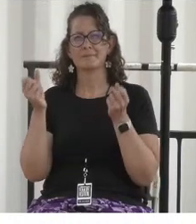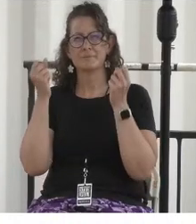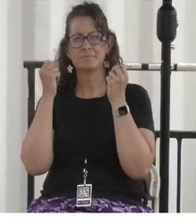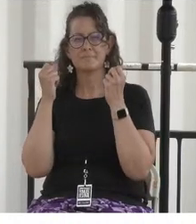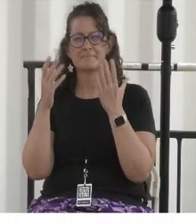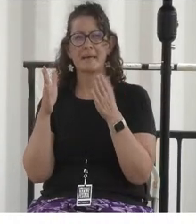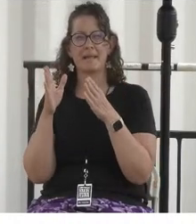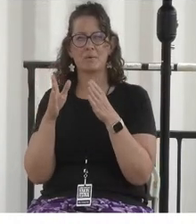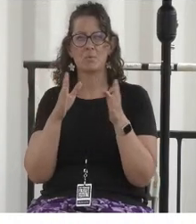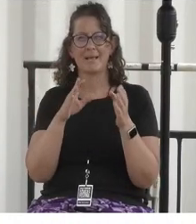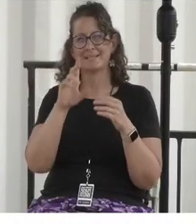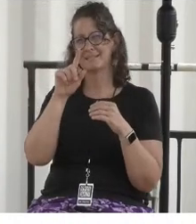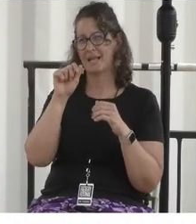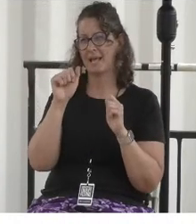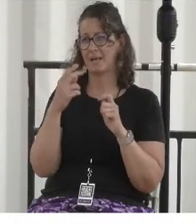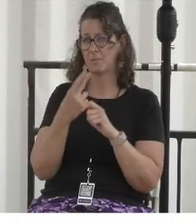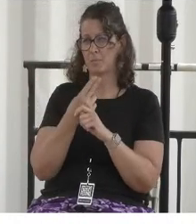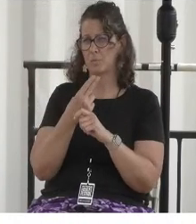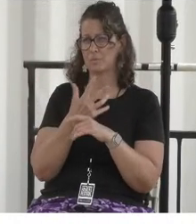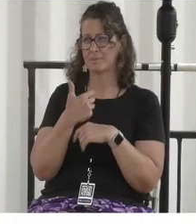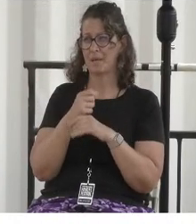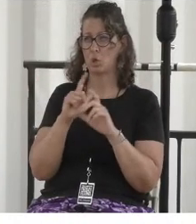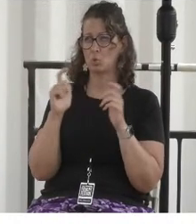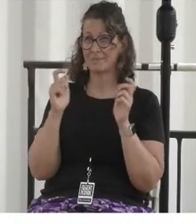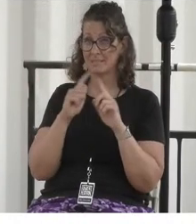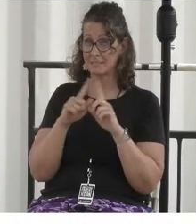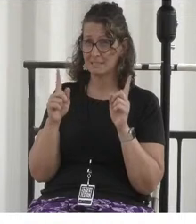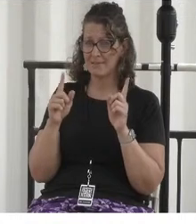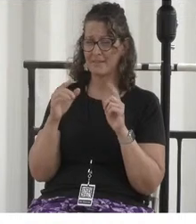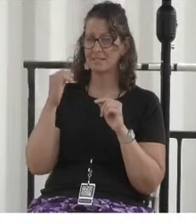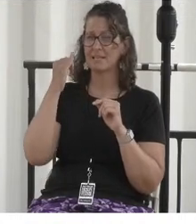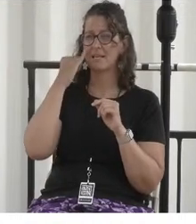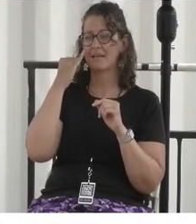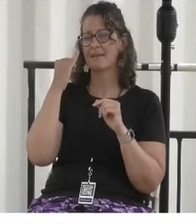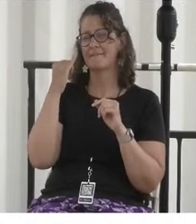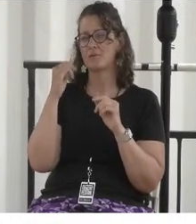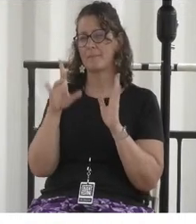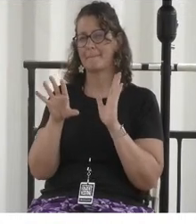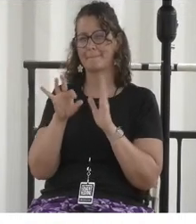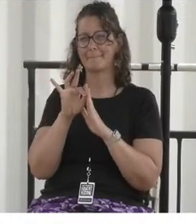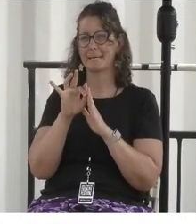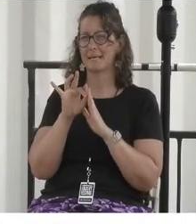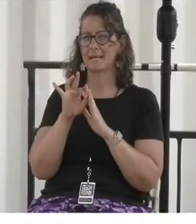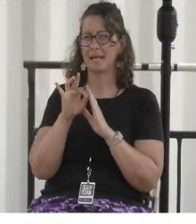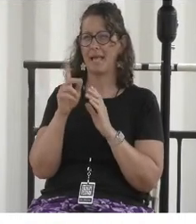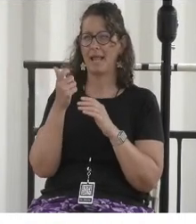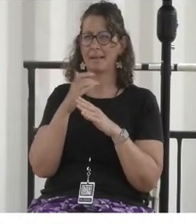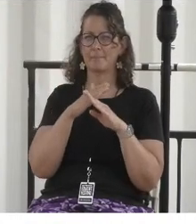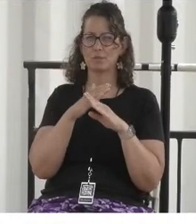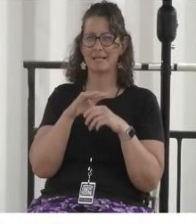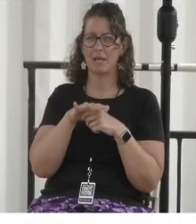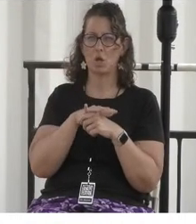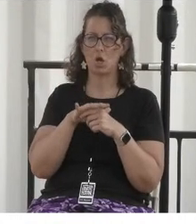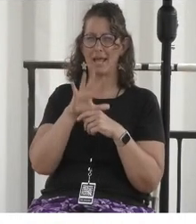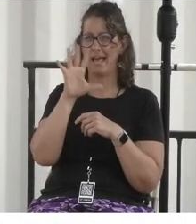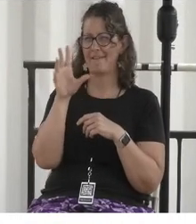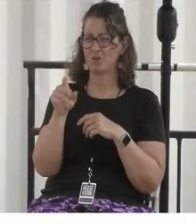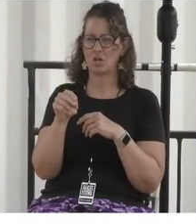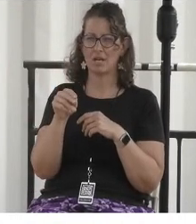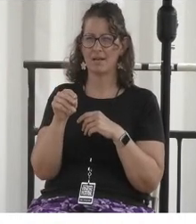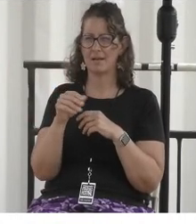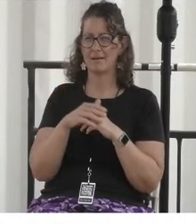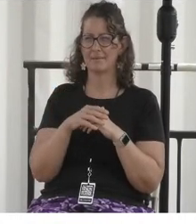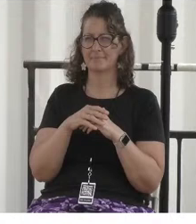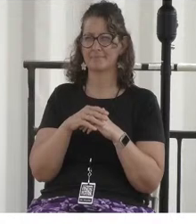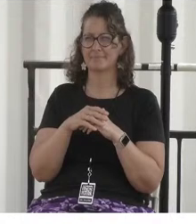that these data can be used to make a huge difference. If you think of, and you know, just pick any protected area in Africa, I tend to